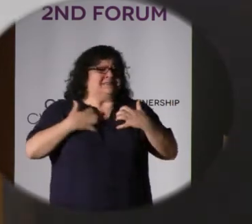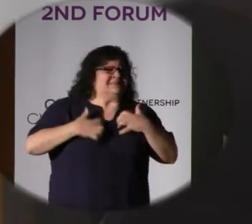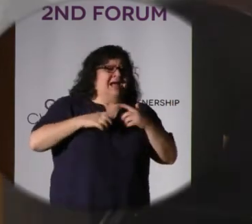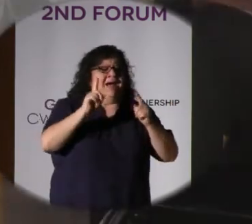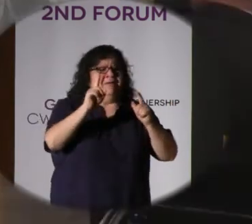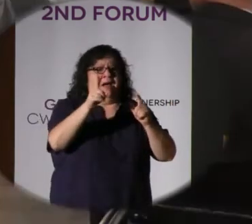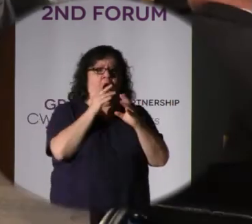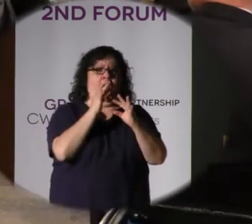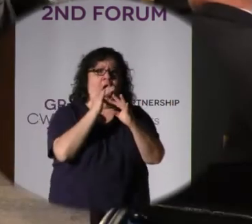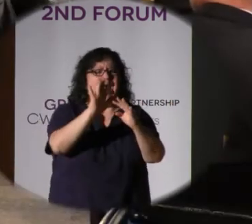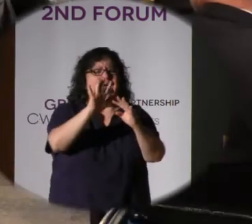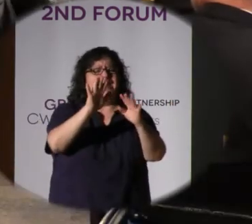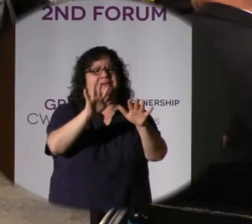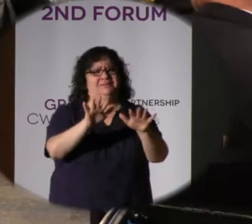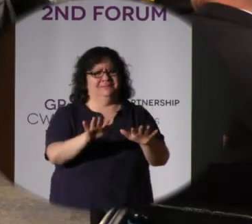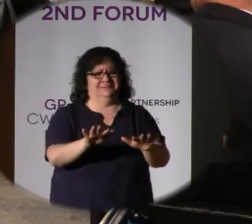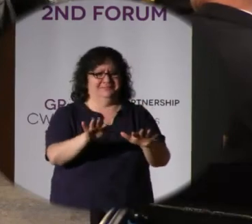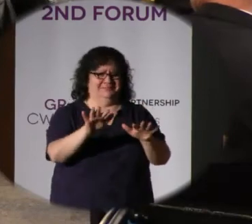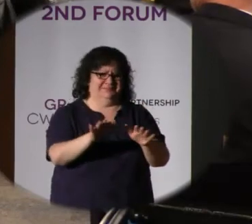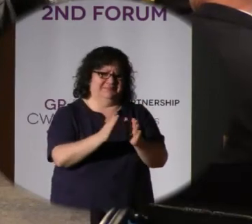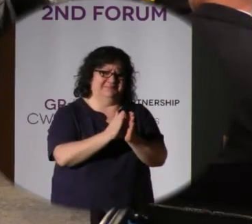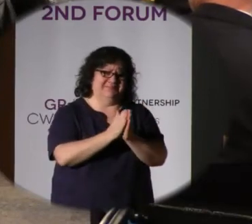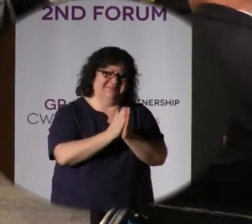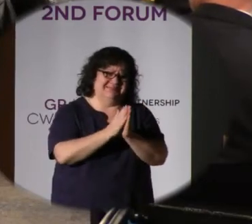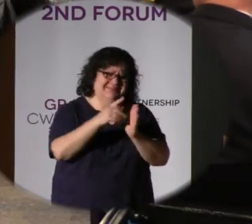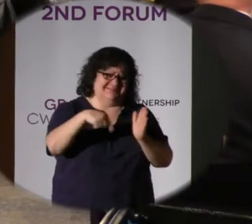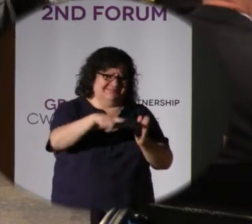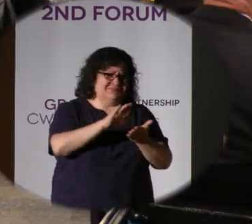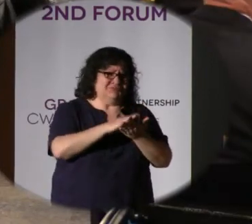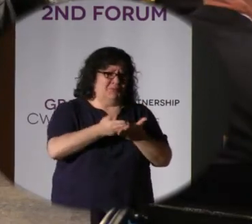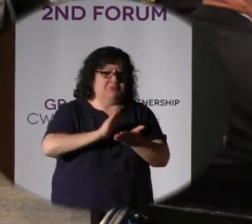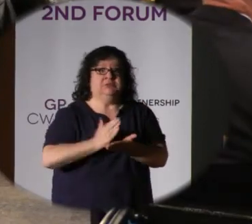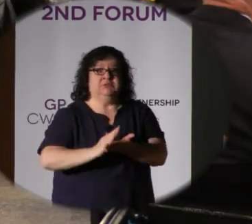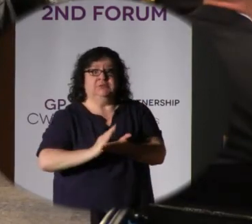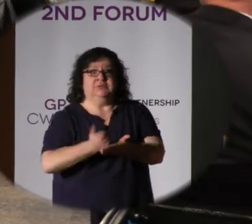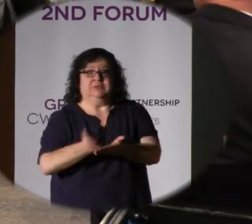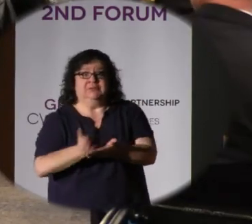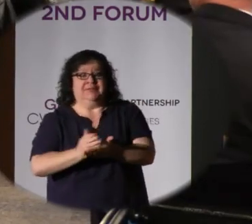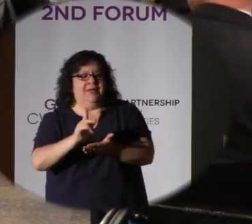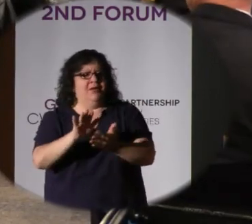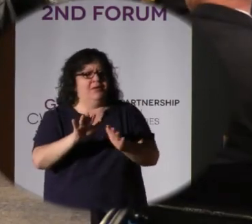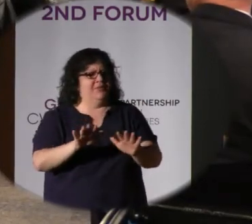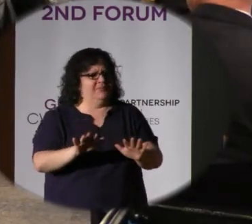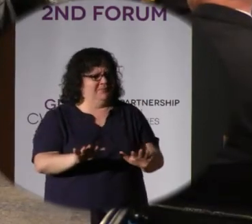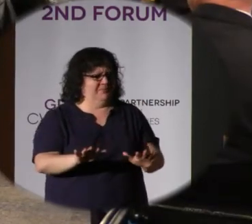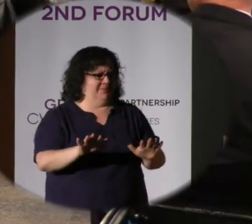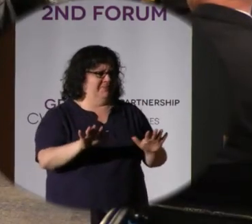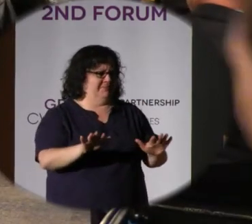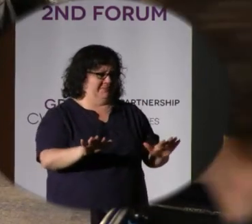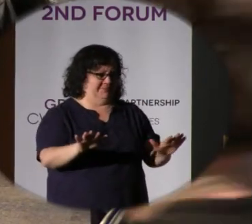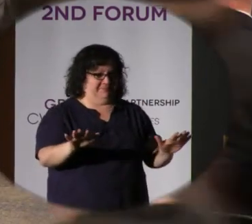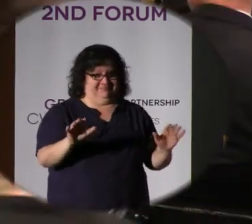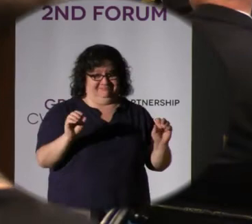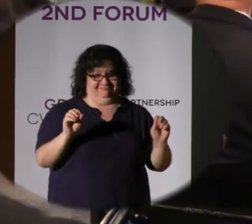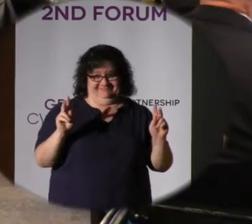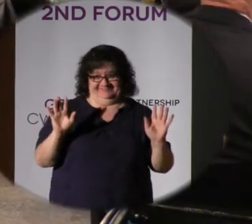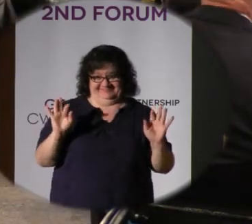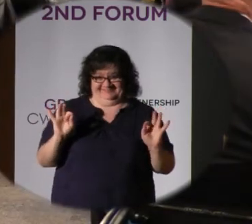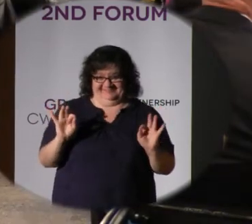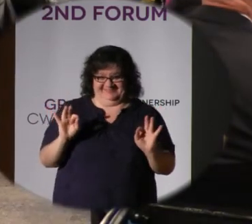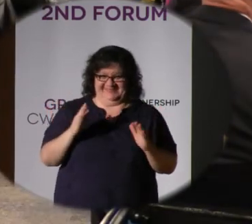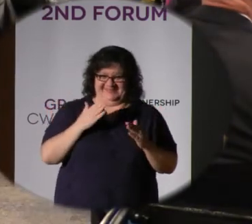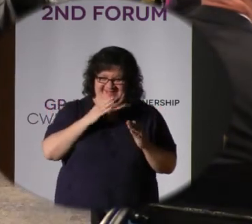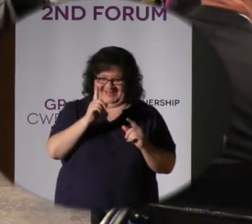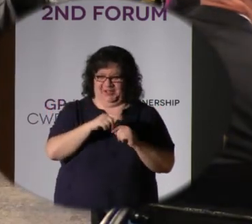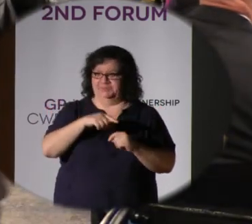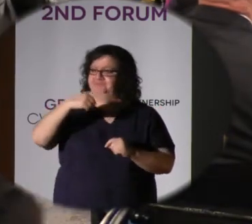my apologies for not getting up, but I don't have my crutches. I'm Anne Hawker. I'm representing the New Zealand mission, but I